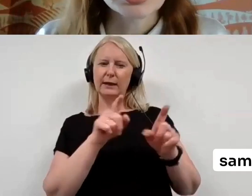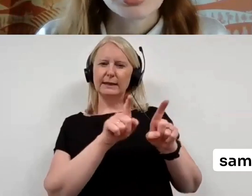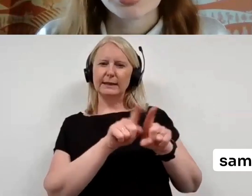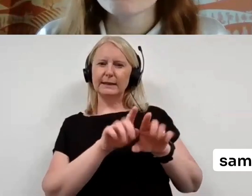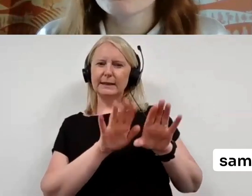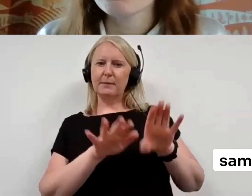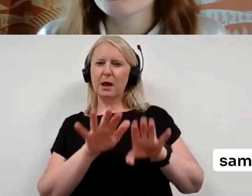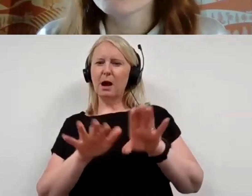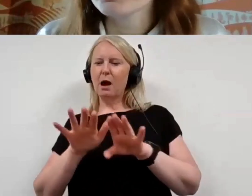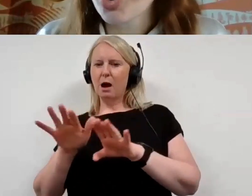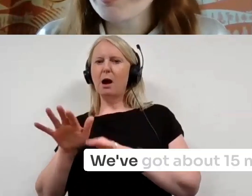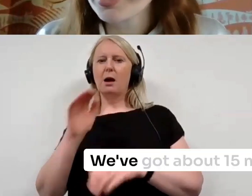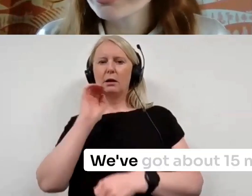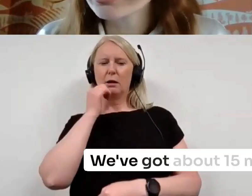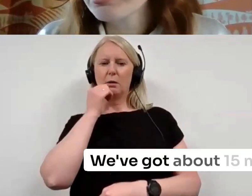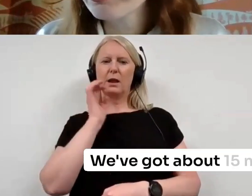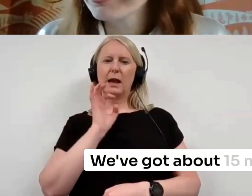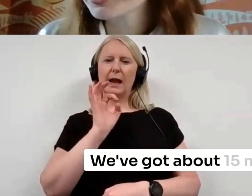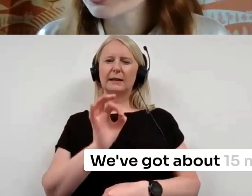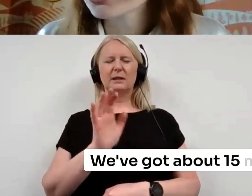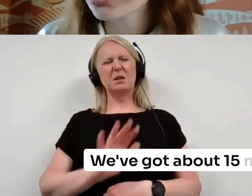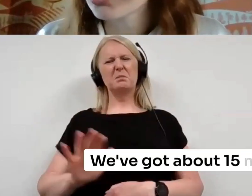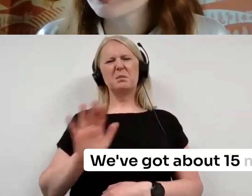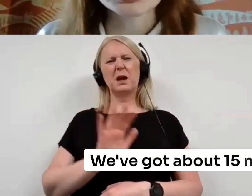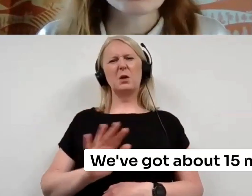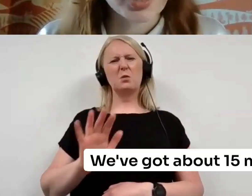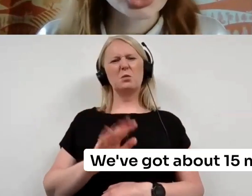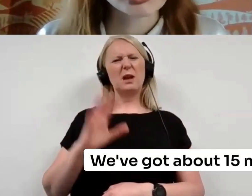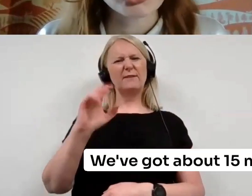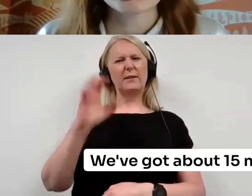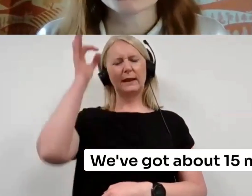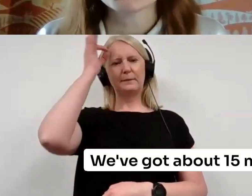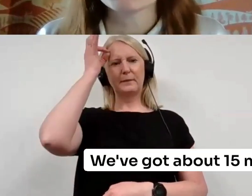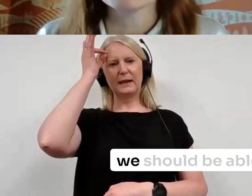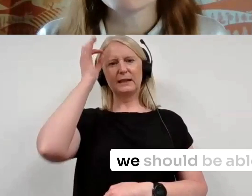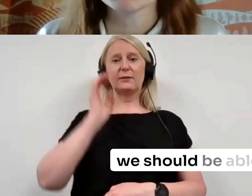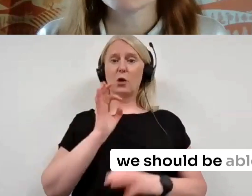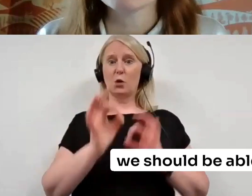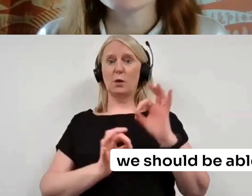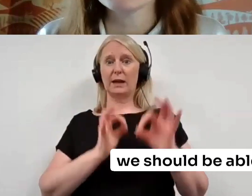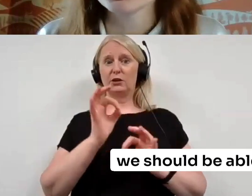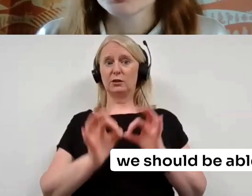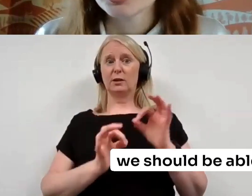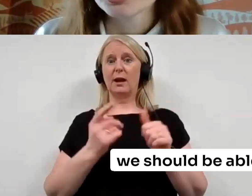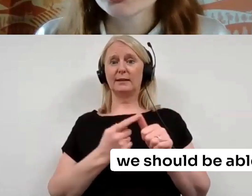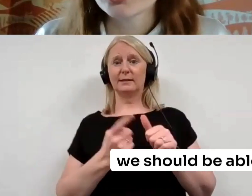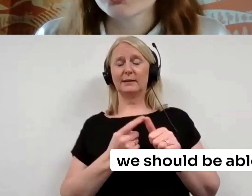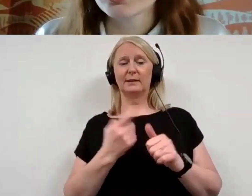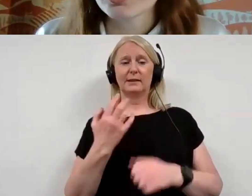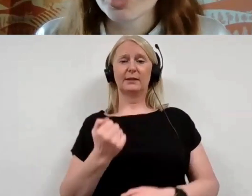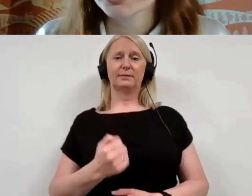same thing. We've got about 15 so minutes for questions, so we should be able to fit in quite a